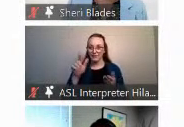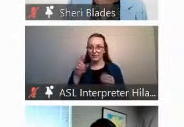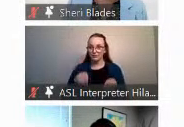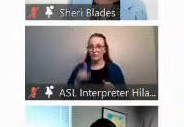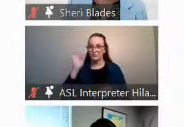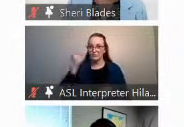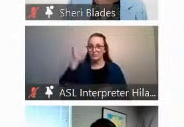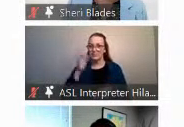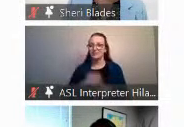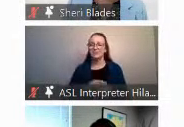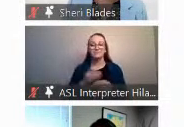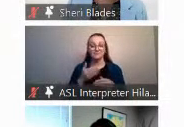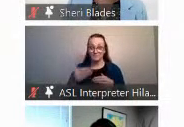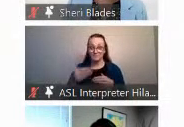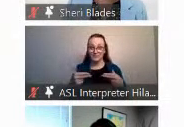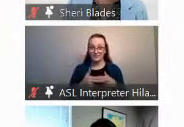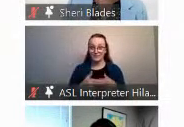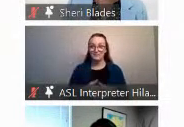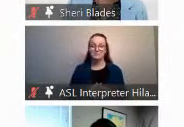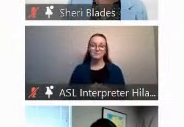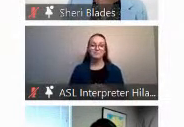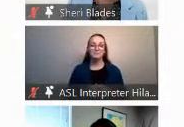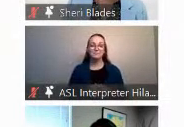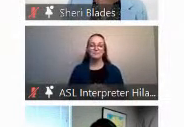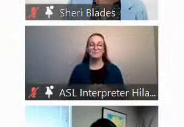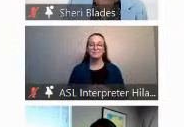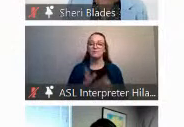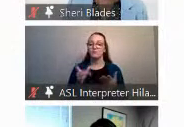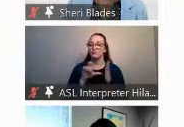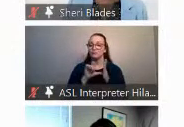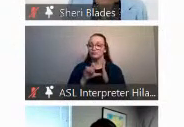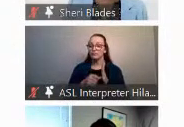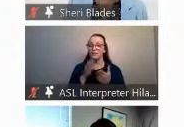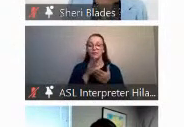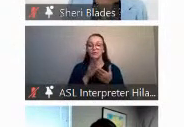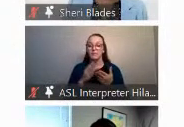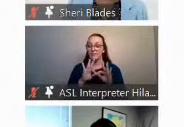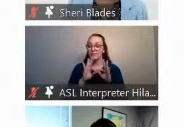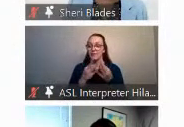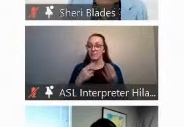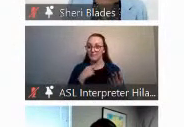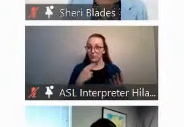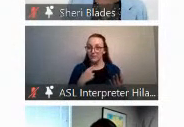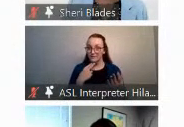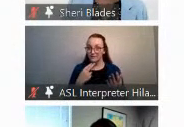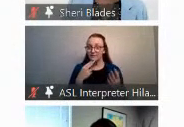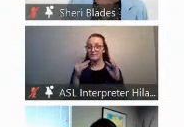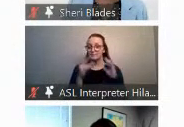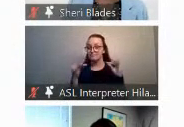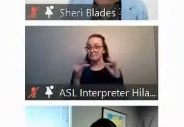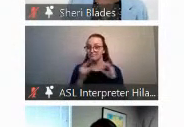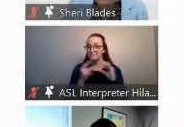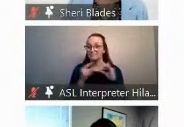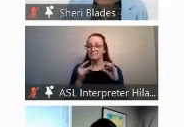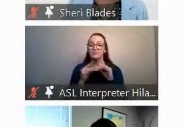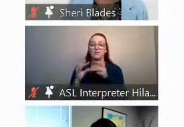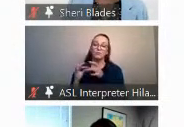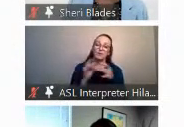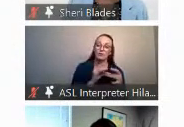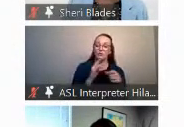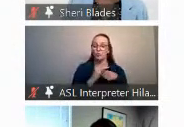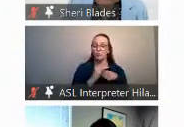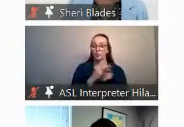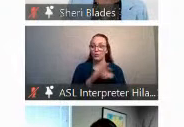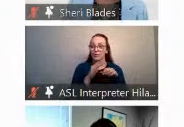Next slide, please. To highlight some of the family voices in regards to early education